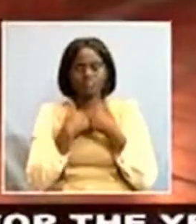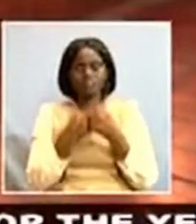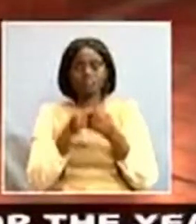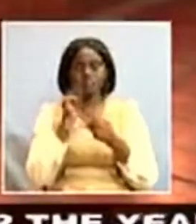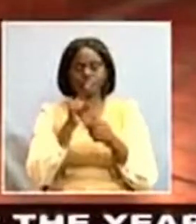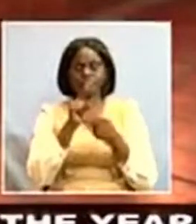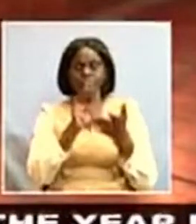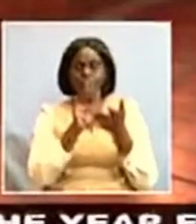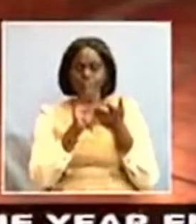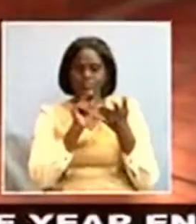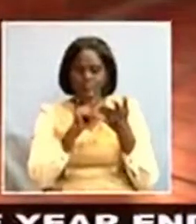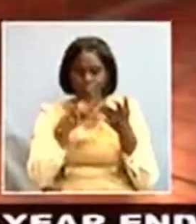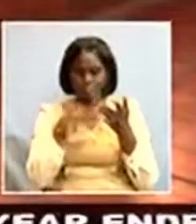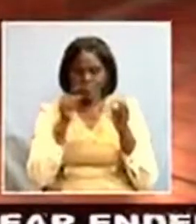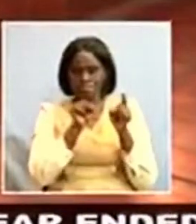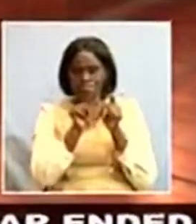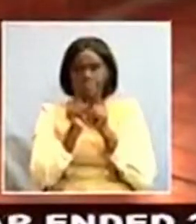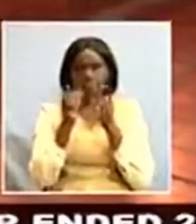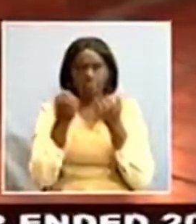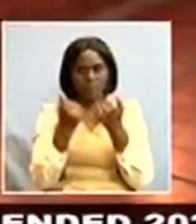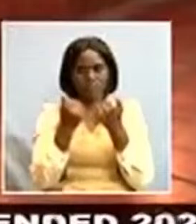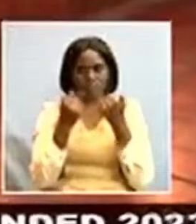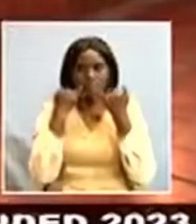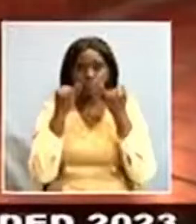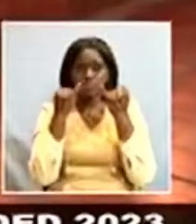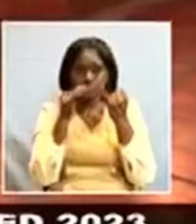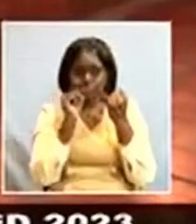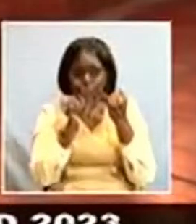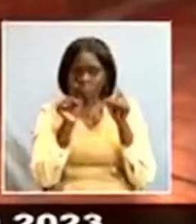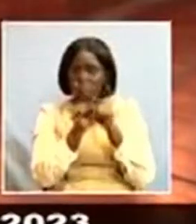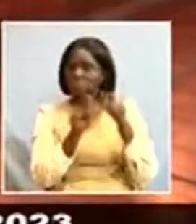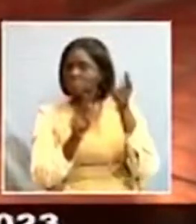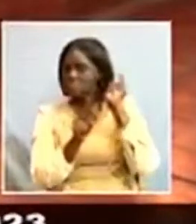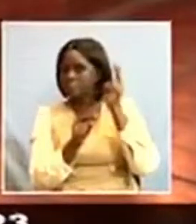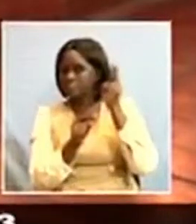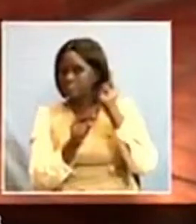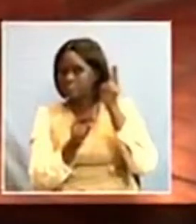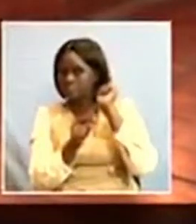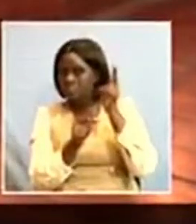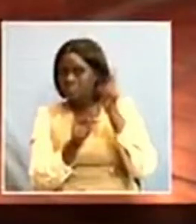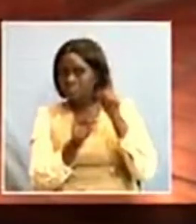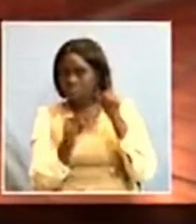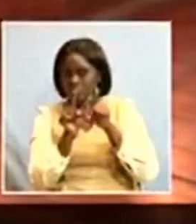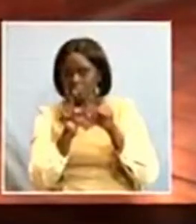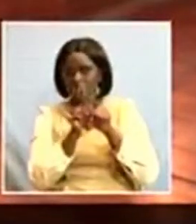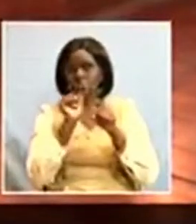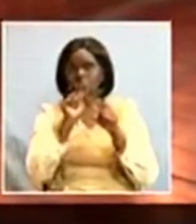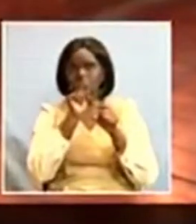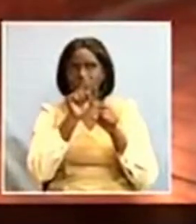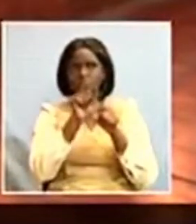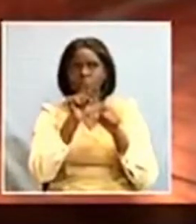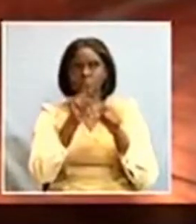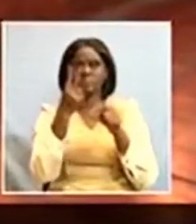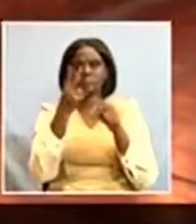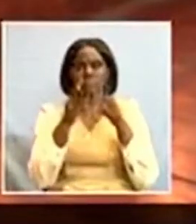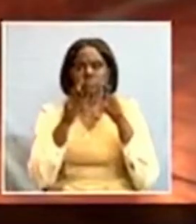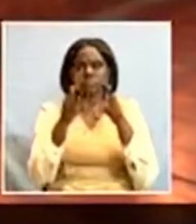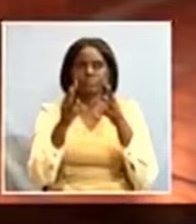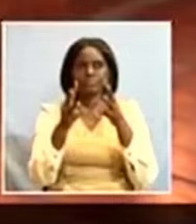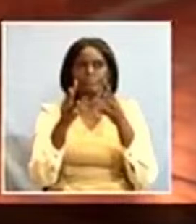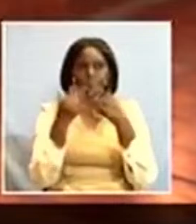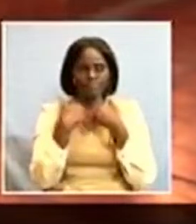This debt, I would also want to mention that it's historic, and it is actually a two-way side. There's